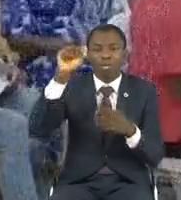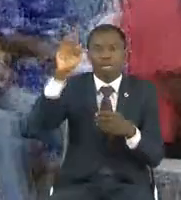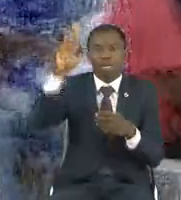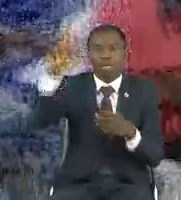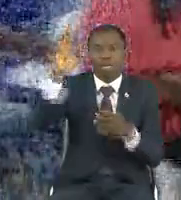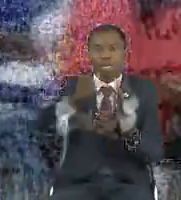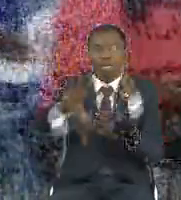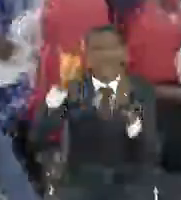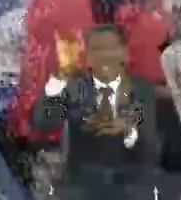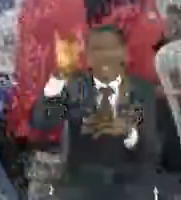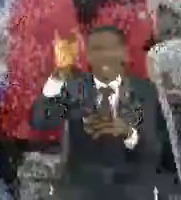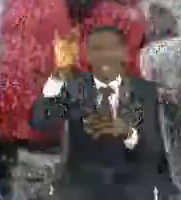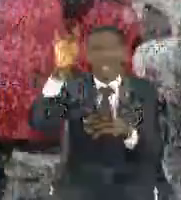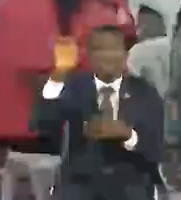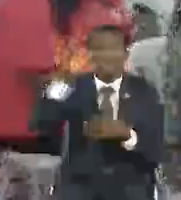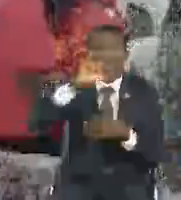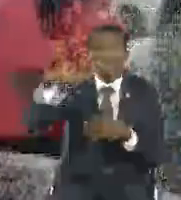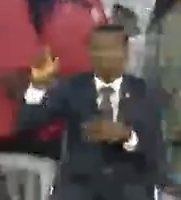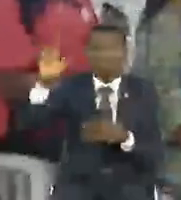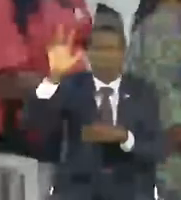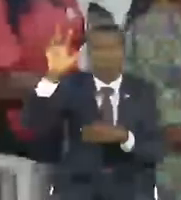34. Mark chapter